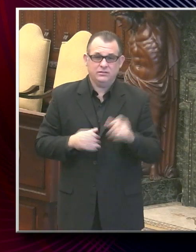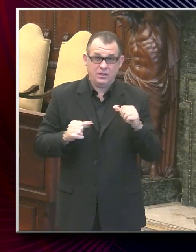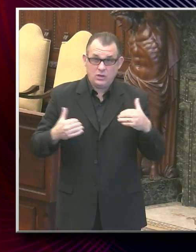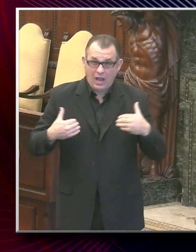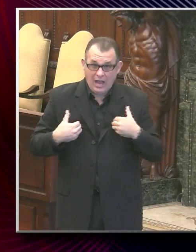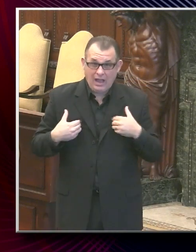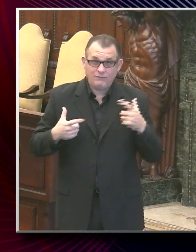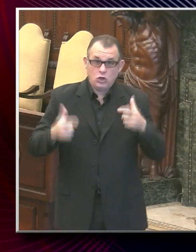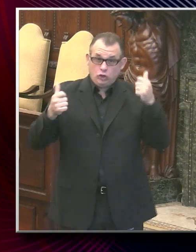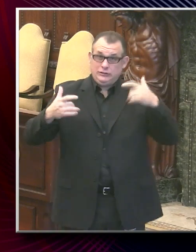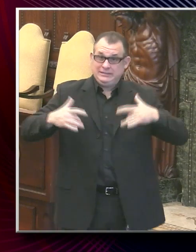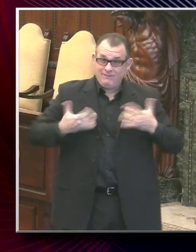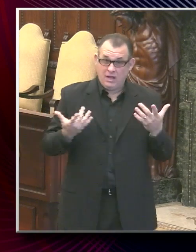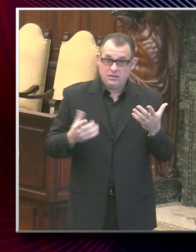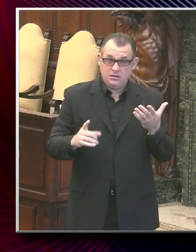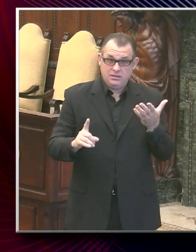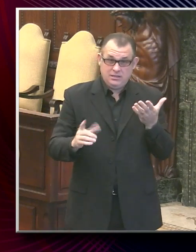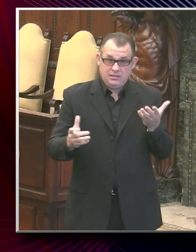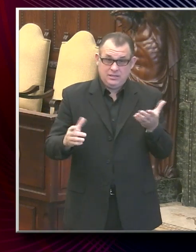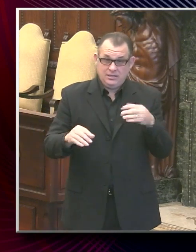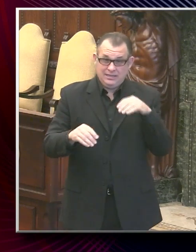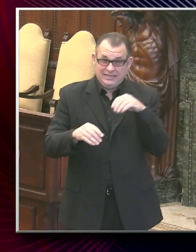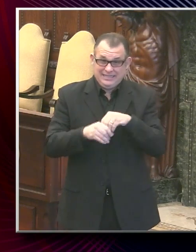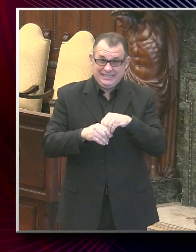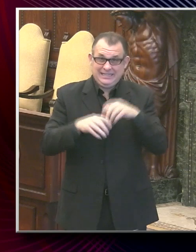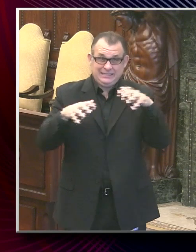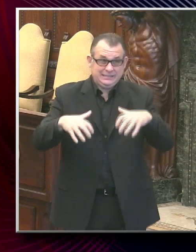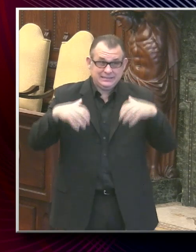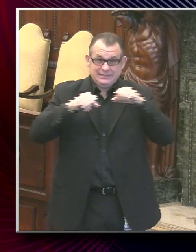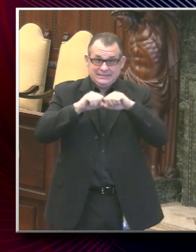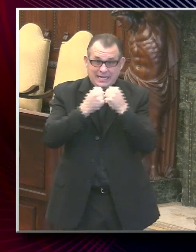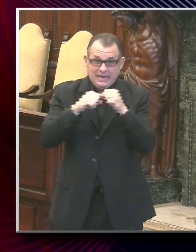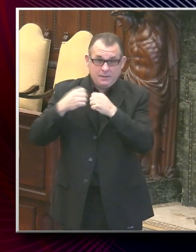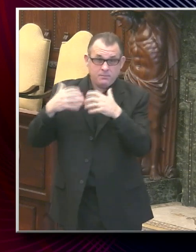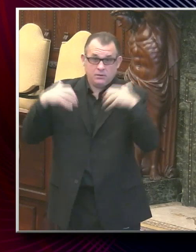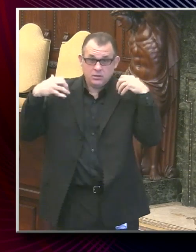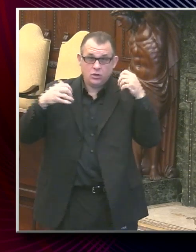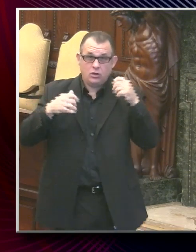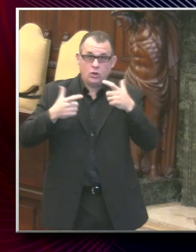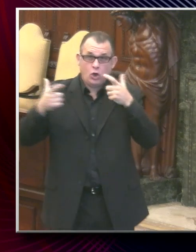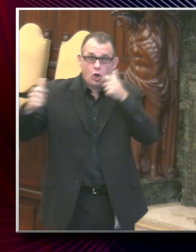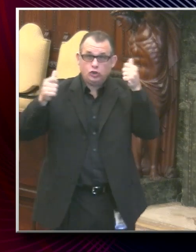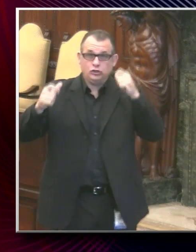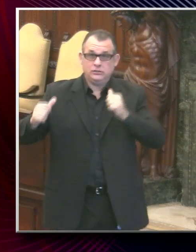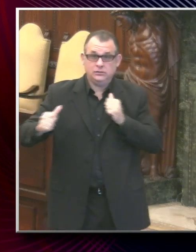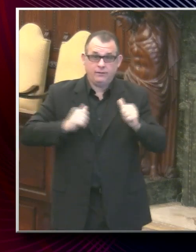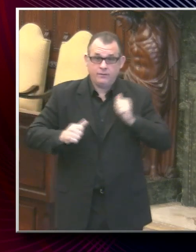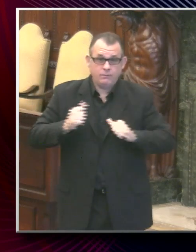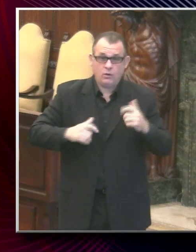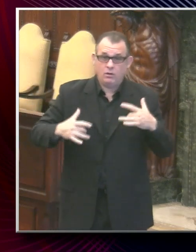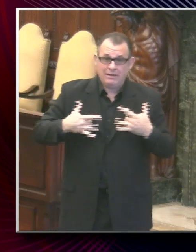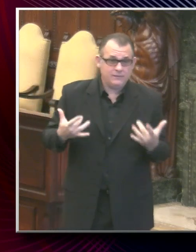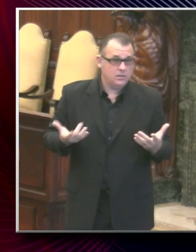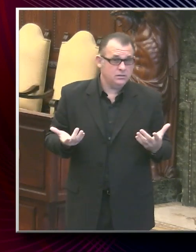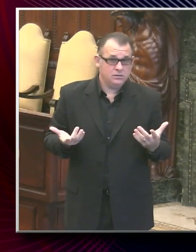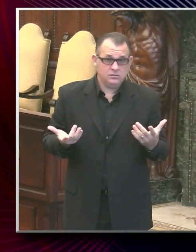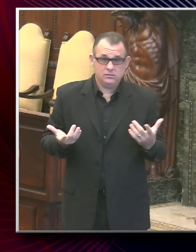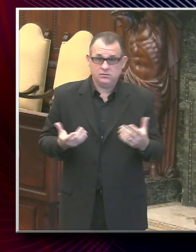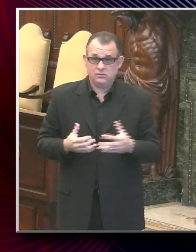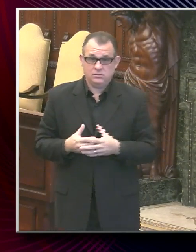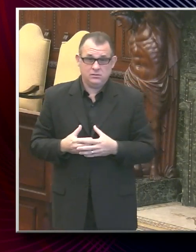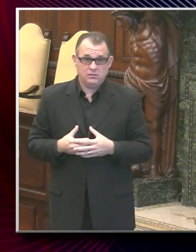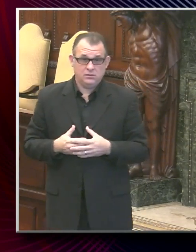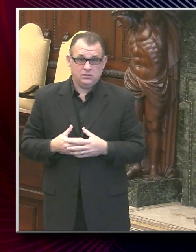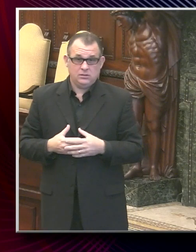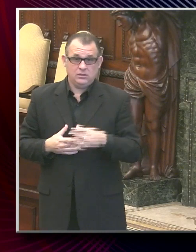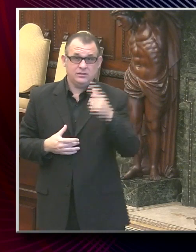event at a stadium, at a large theater, thinking of everything from the Link to, say, the